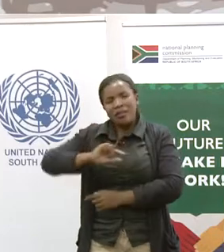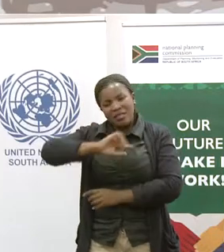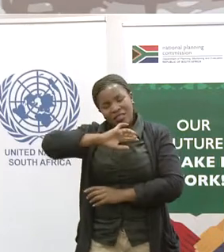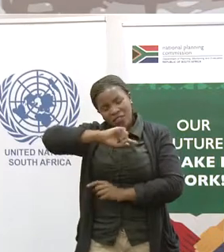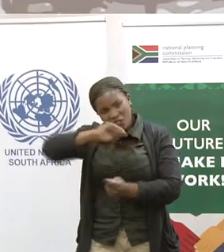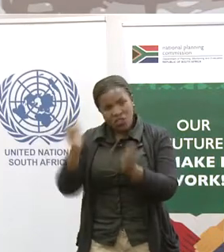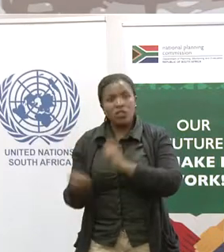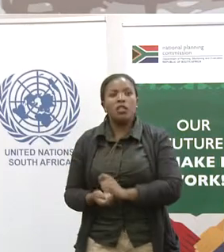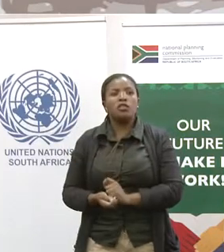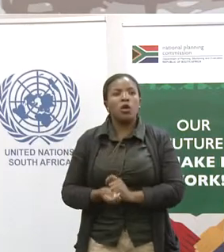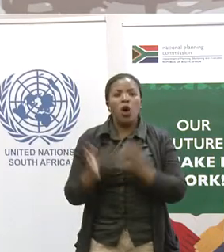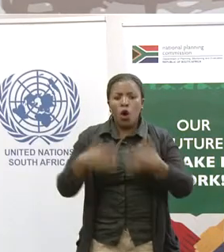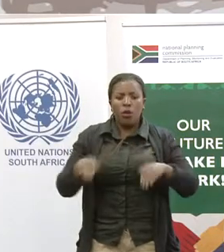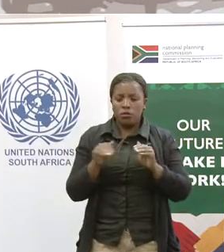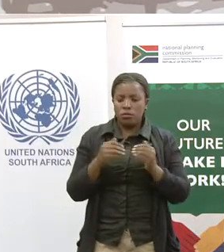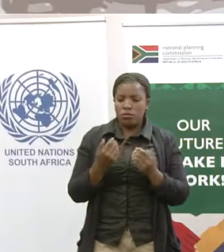and resource person